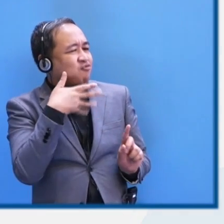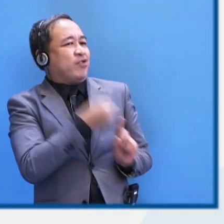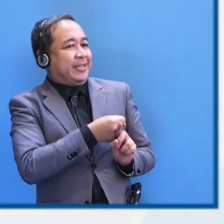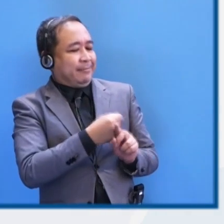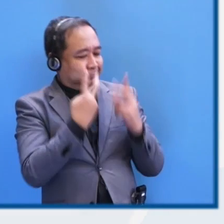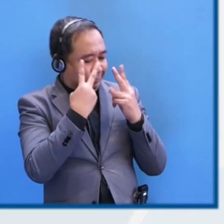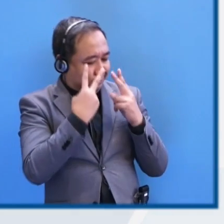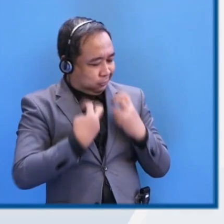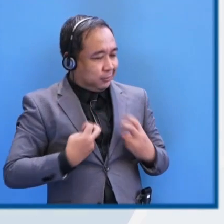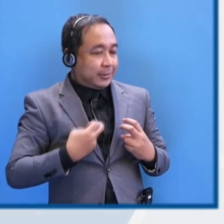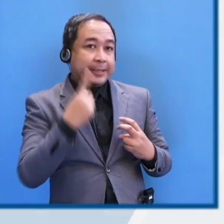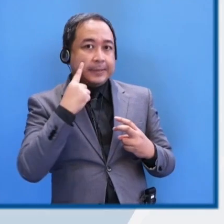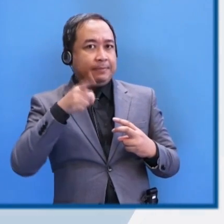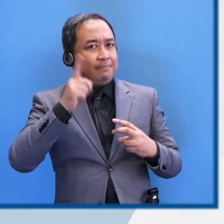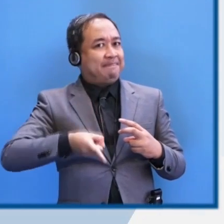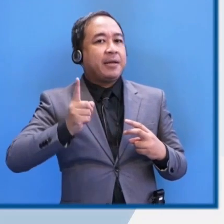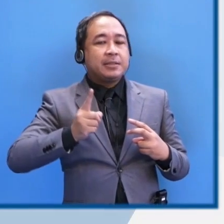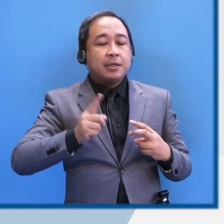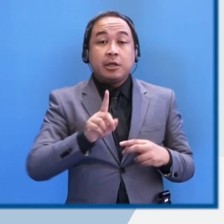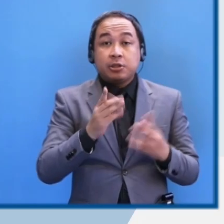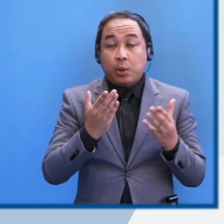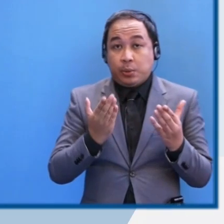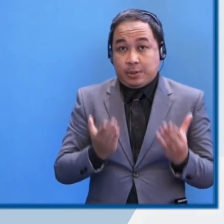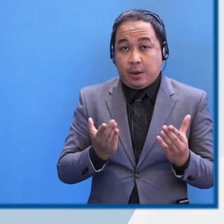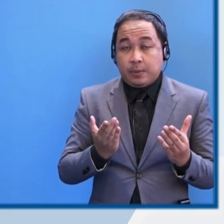extremely important. And these